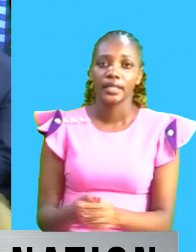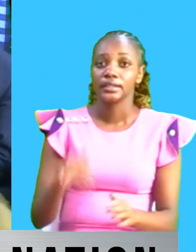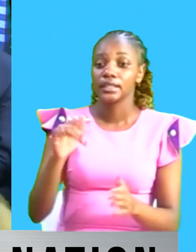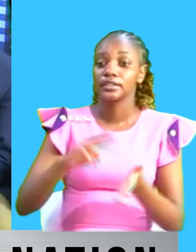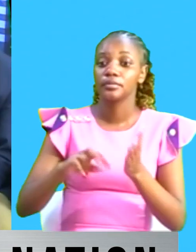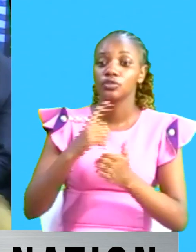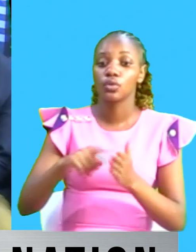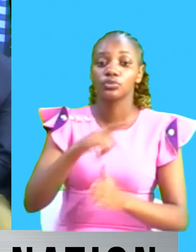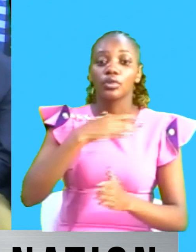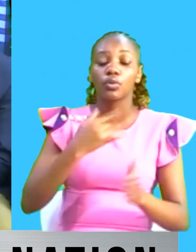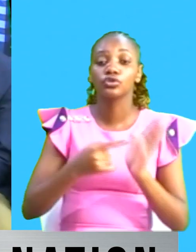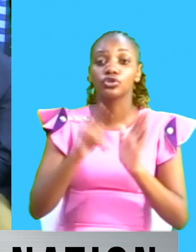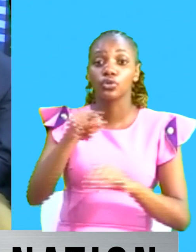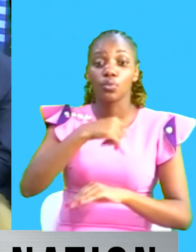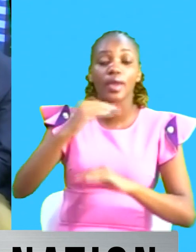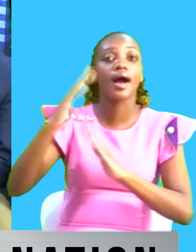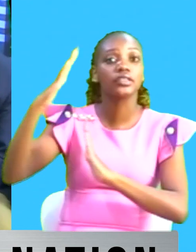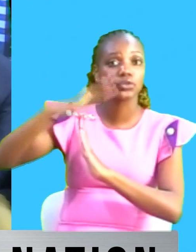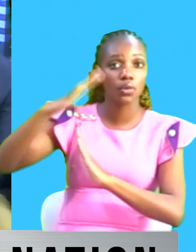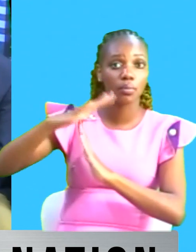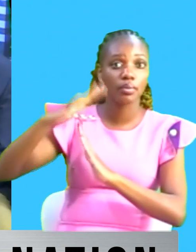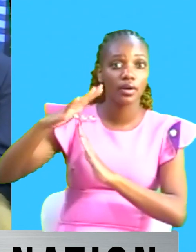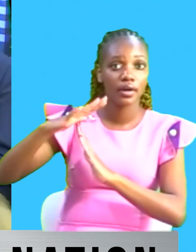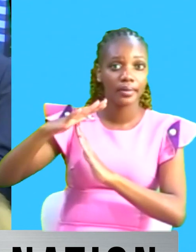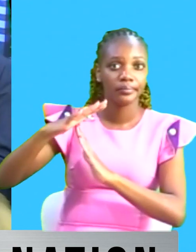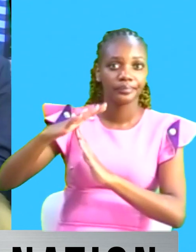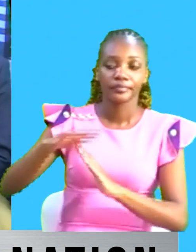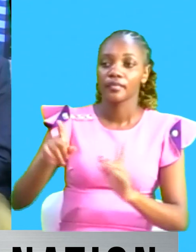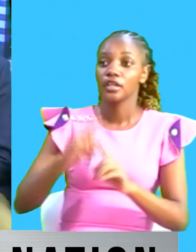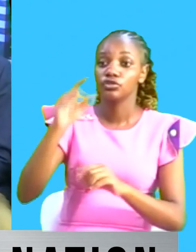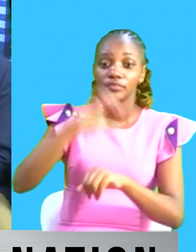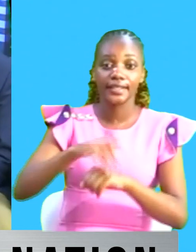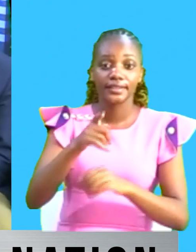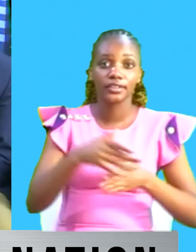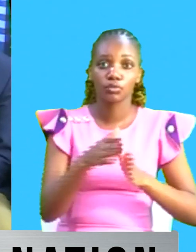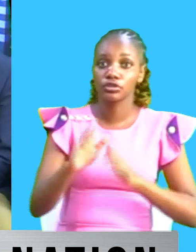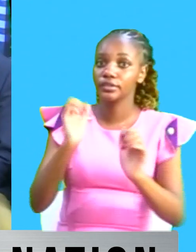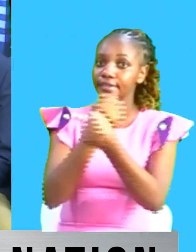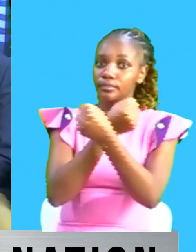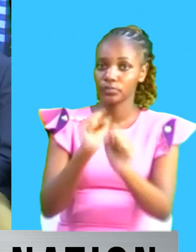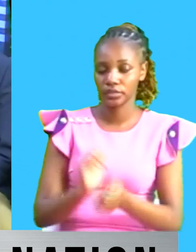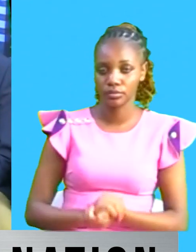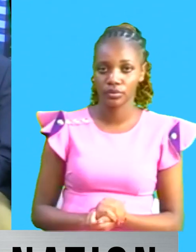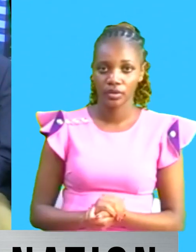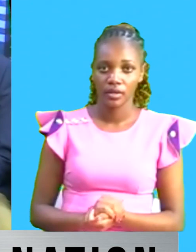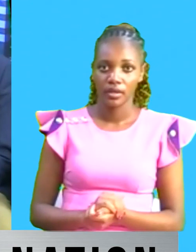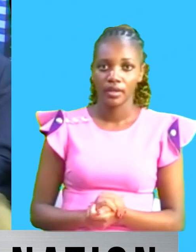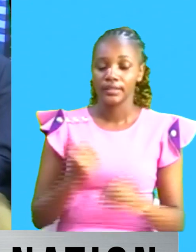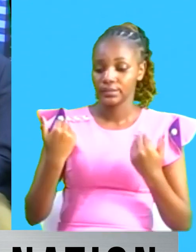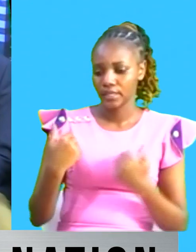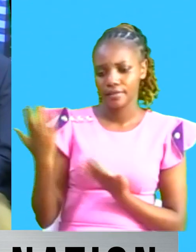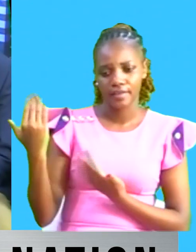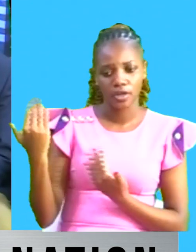are above and we are going to deal with you and you're not going to get this opportunity and what have you. I would have hoped